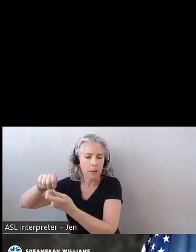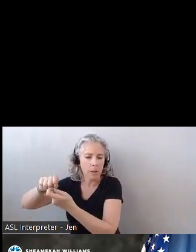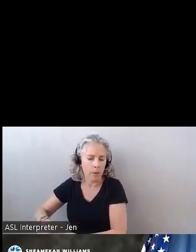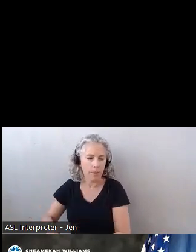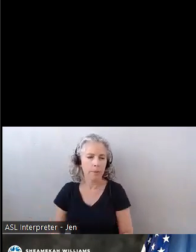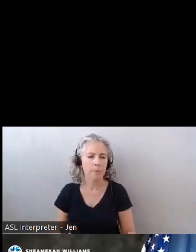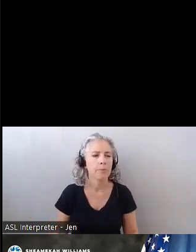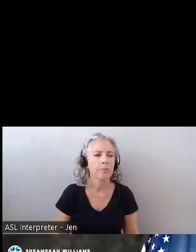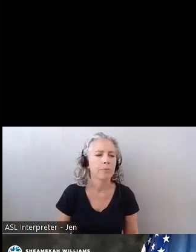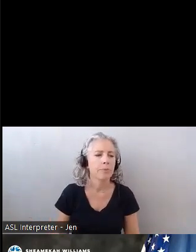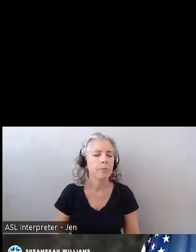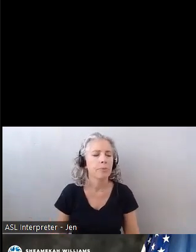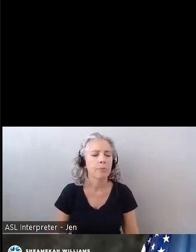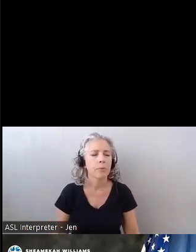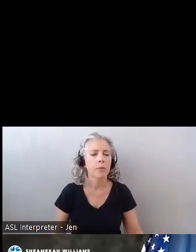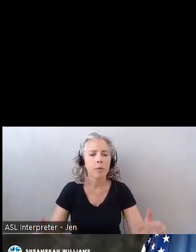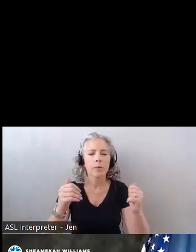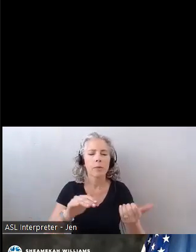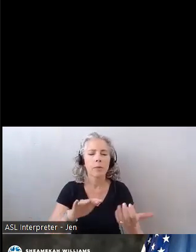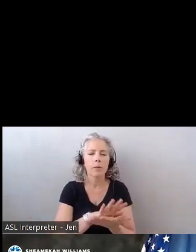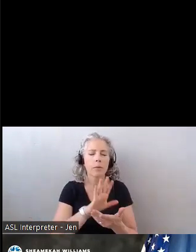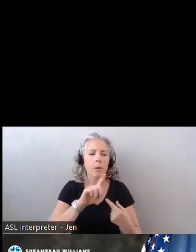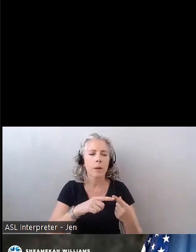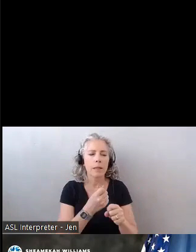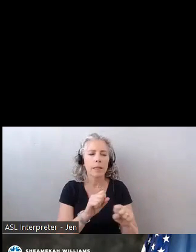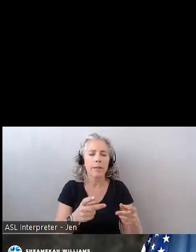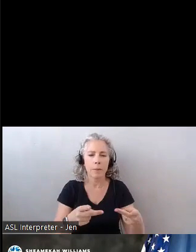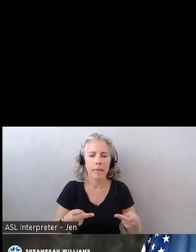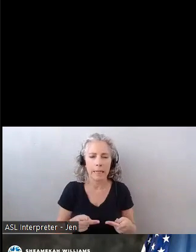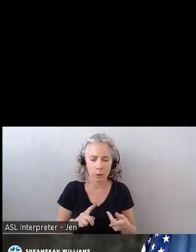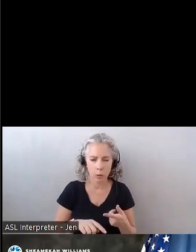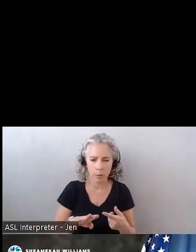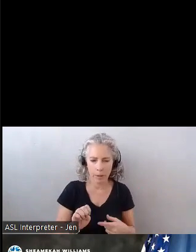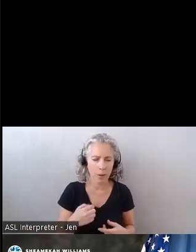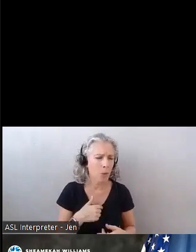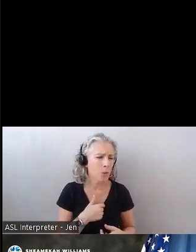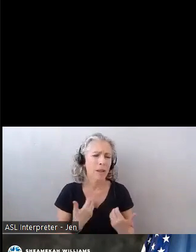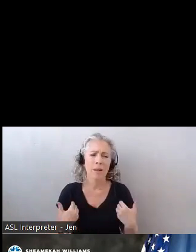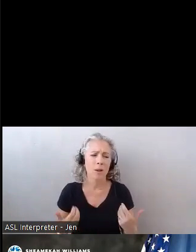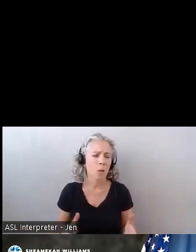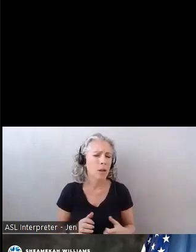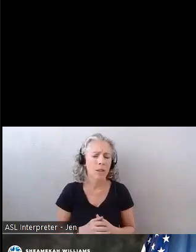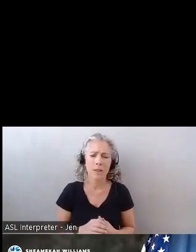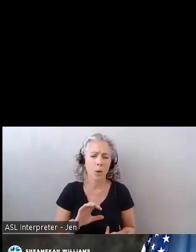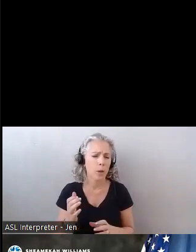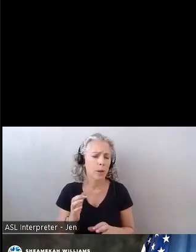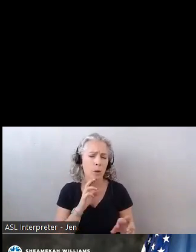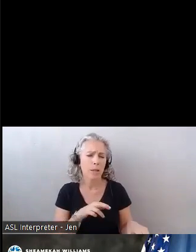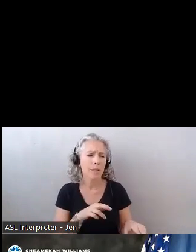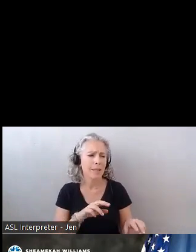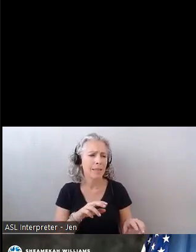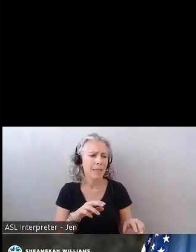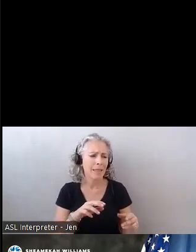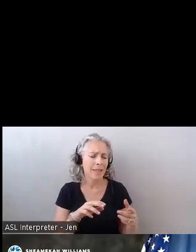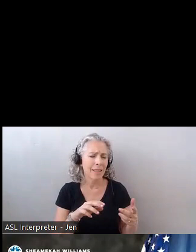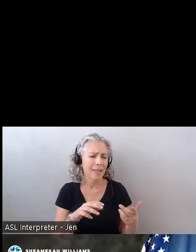This next document is also talking about a safe place to be. What we don't want to do is create a crisis response system that looks like an adult